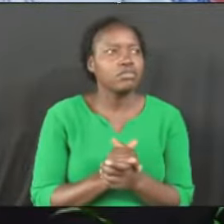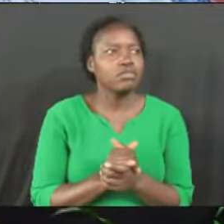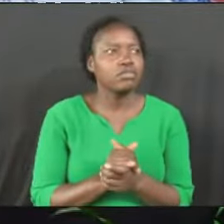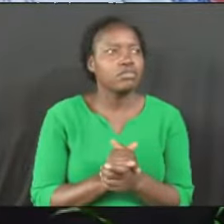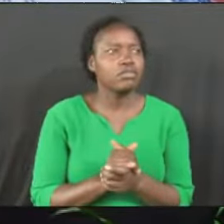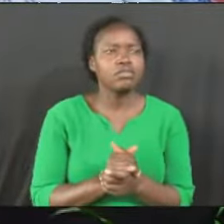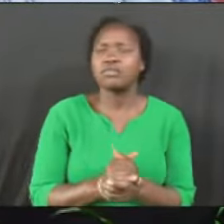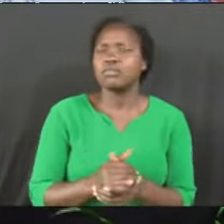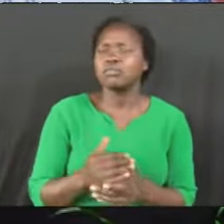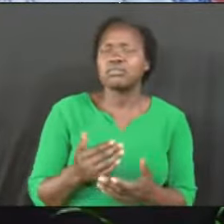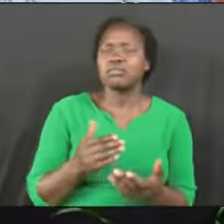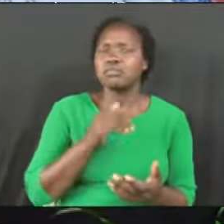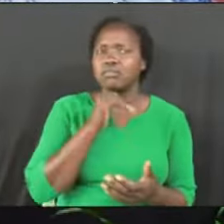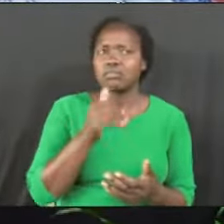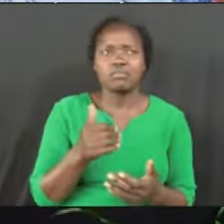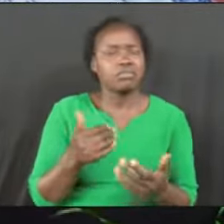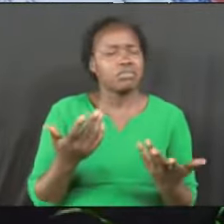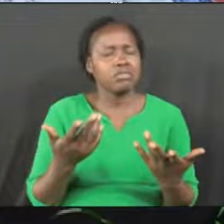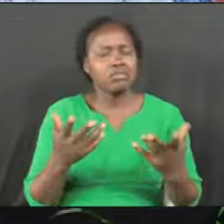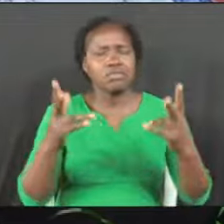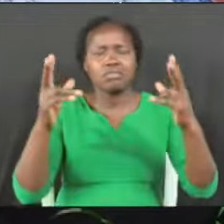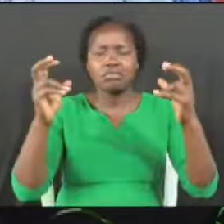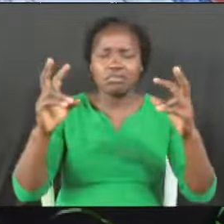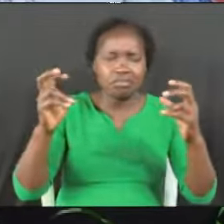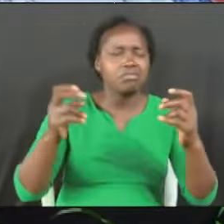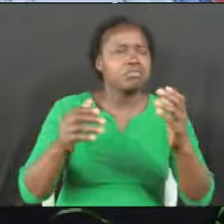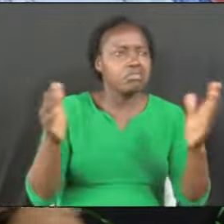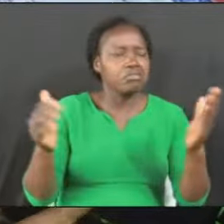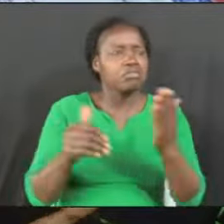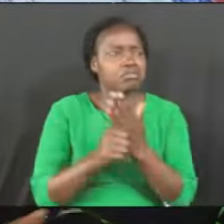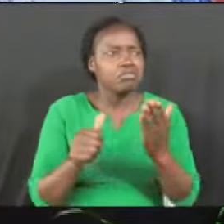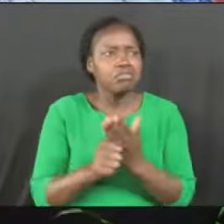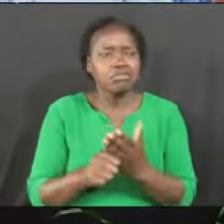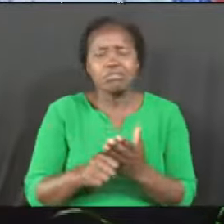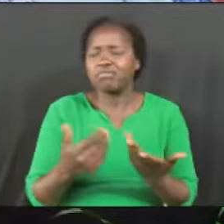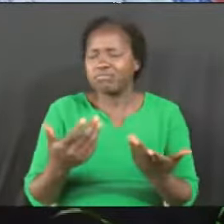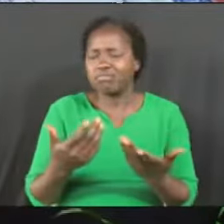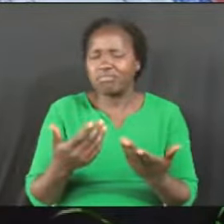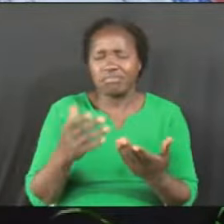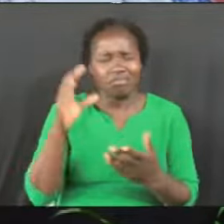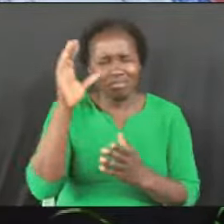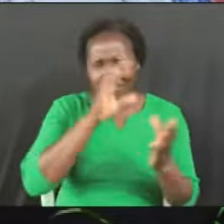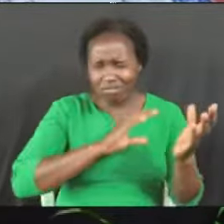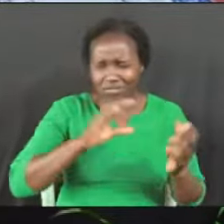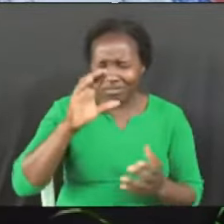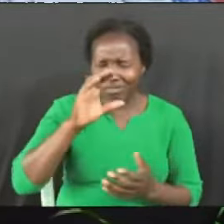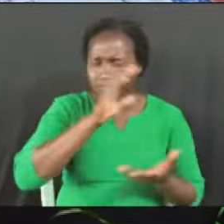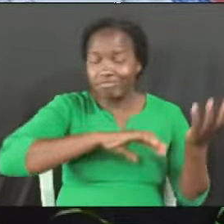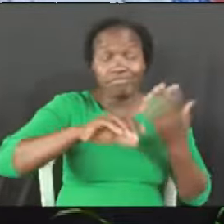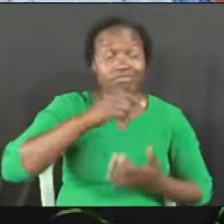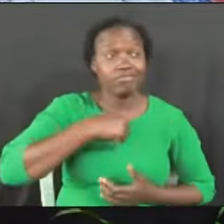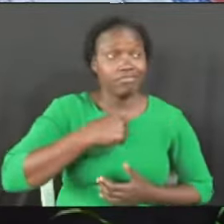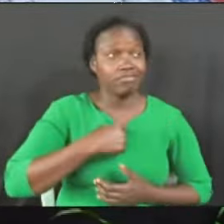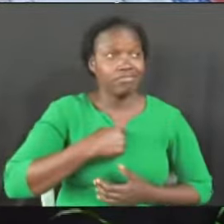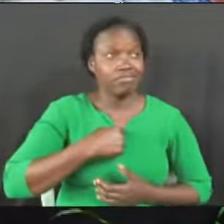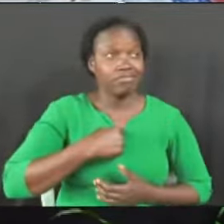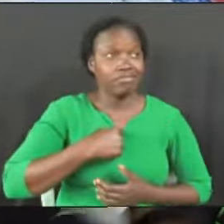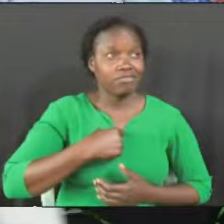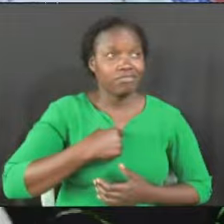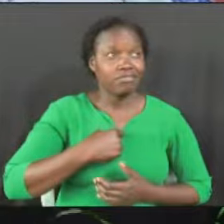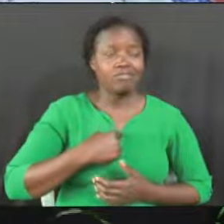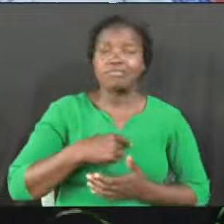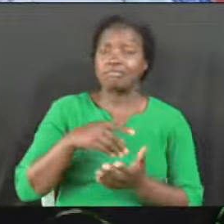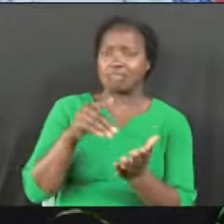I don't let these titles fool me. Title pastor doesn't fool me. The title